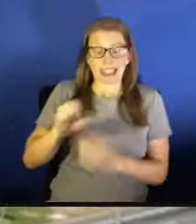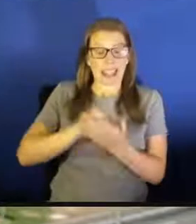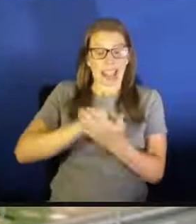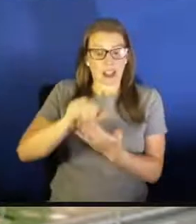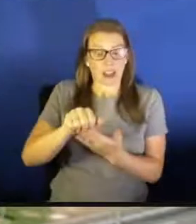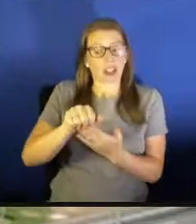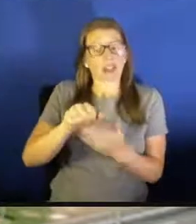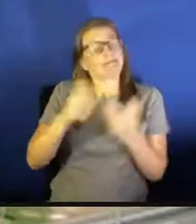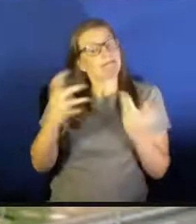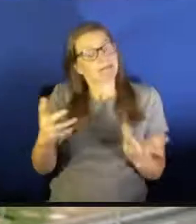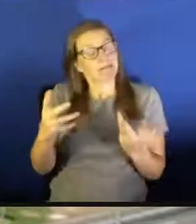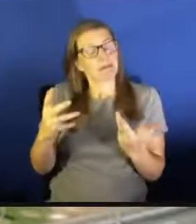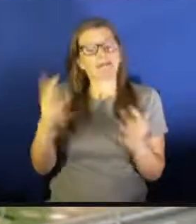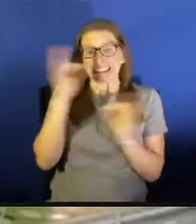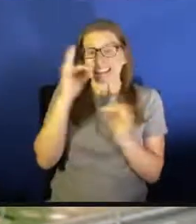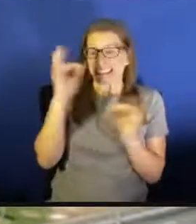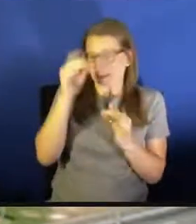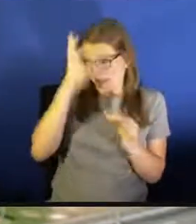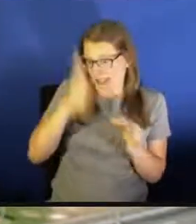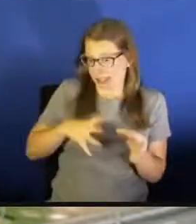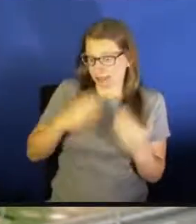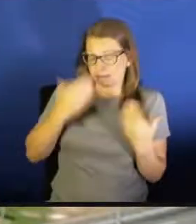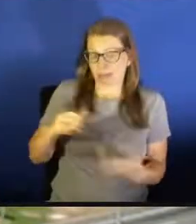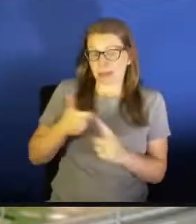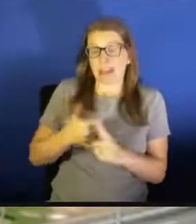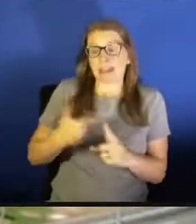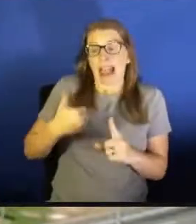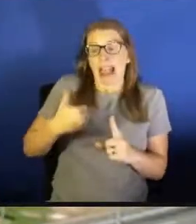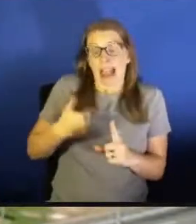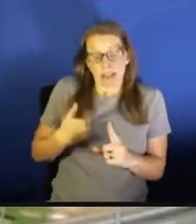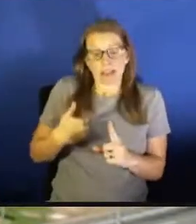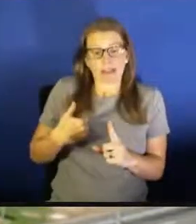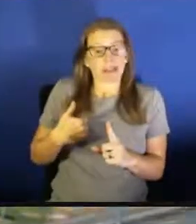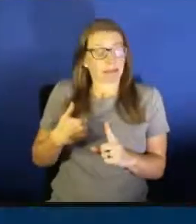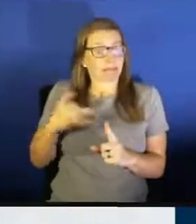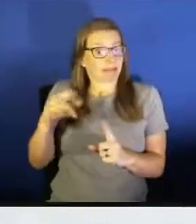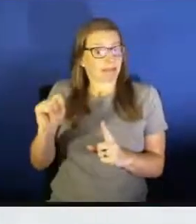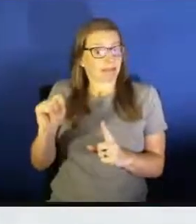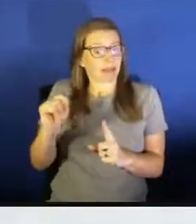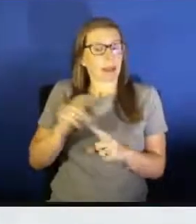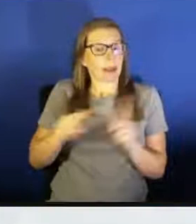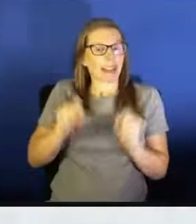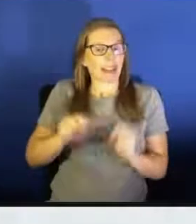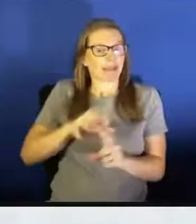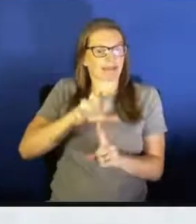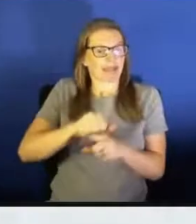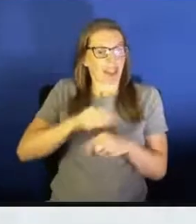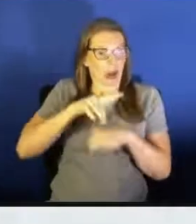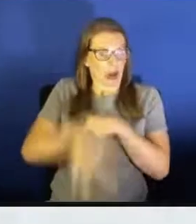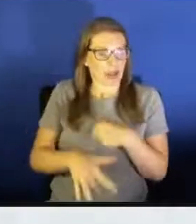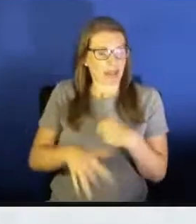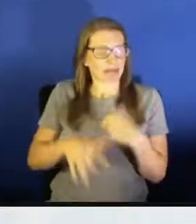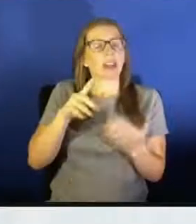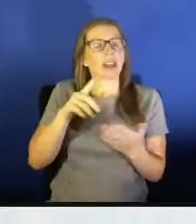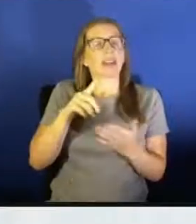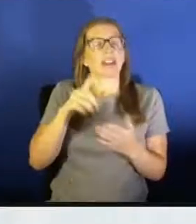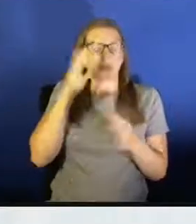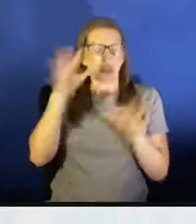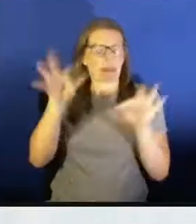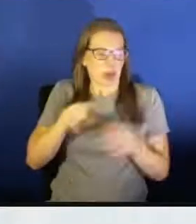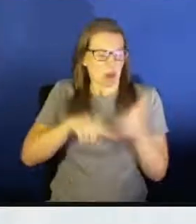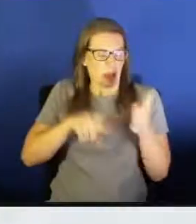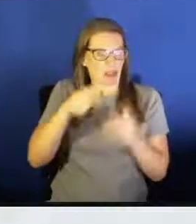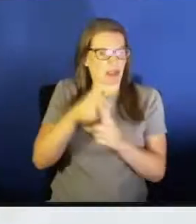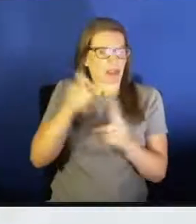there's a high survival rate when you catch it early, what you need to know. So make sure you get your questions sent in to us here on YouTube,